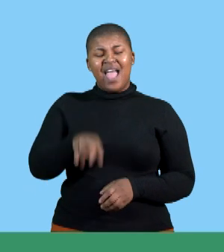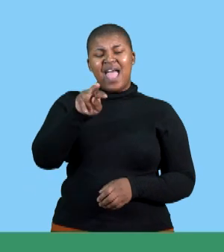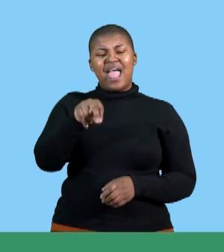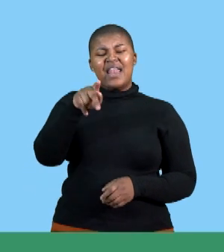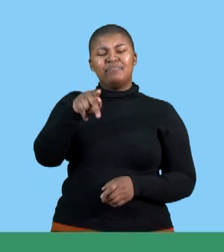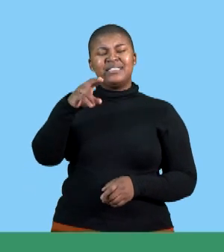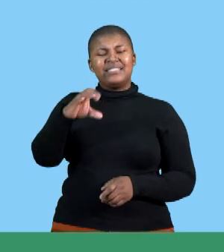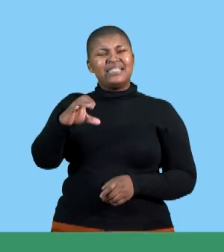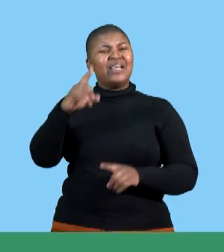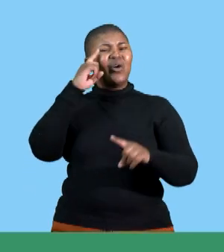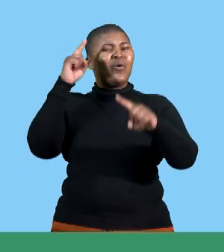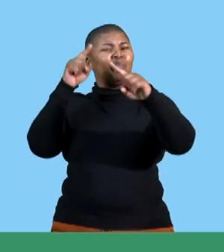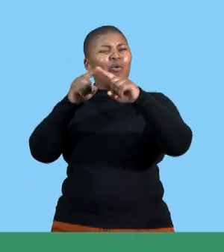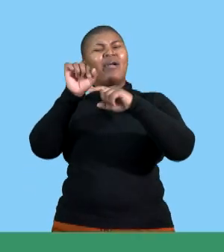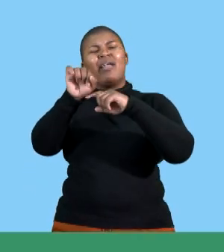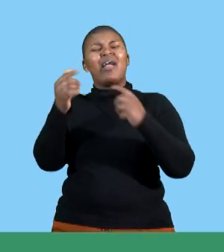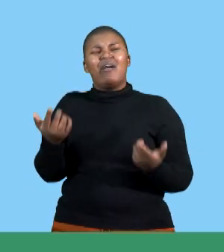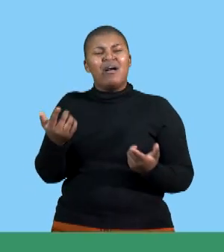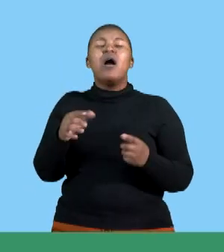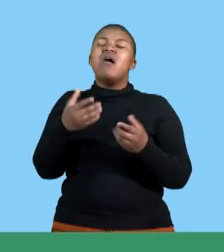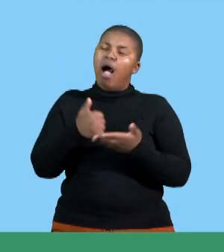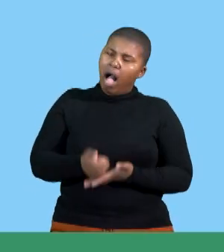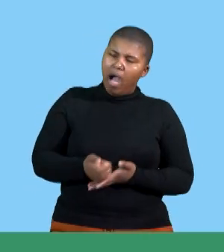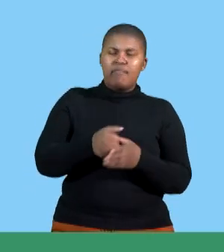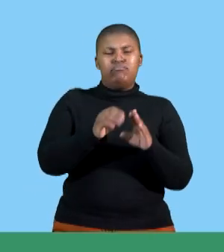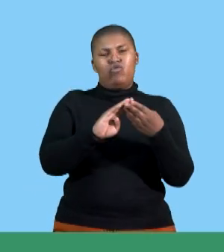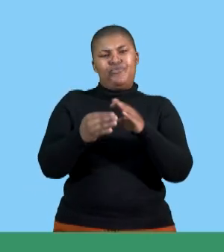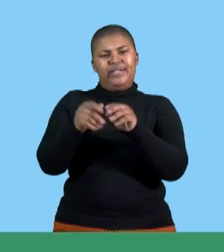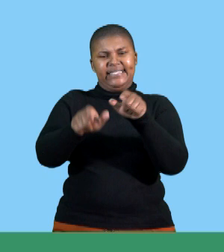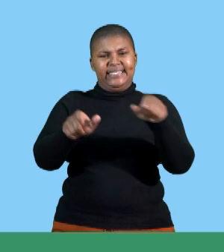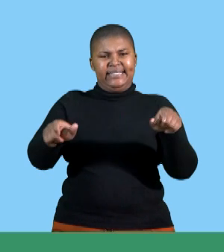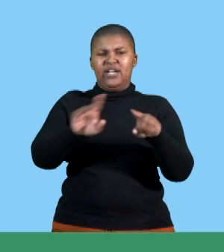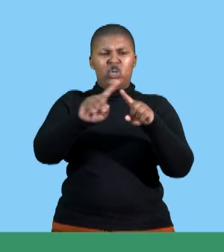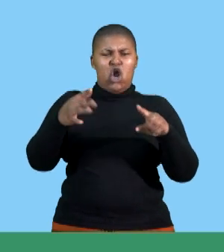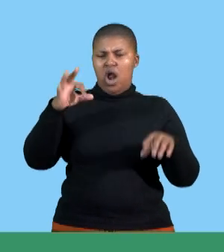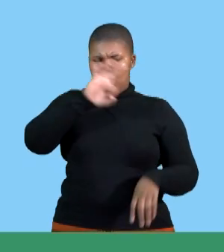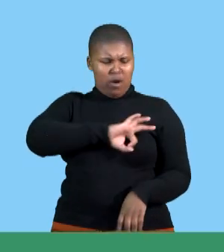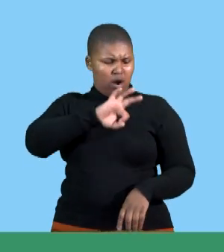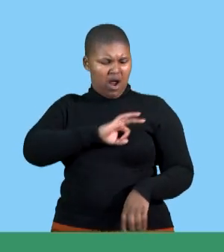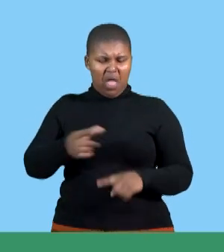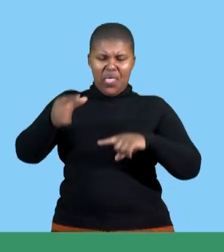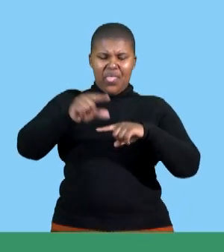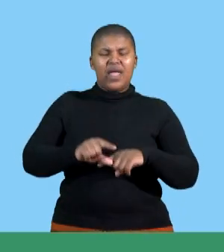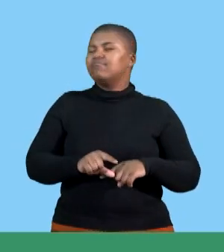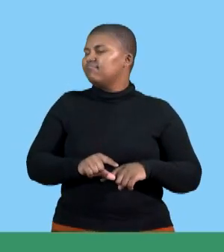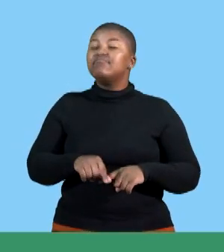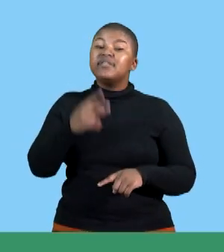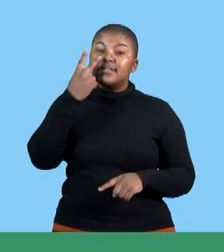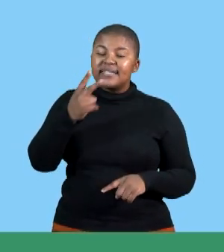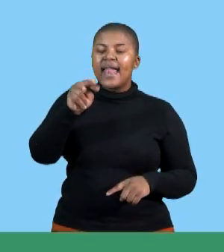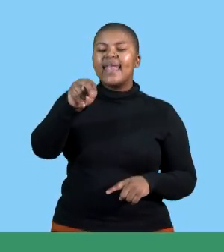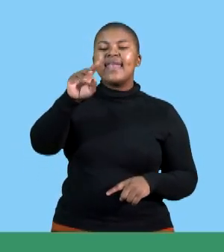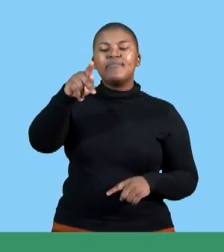an NPC is to benefit the public, not to make a profit. Like the name is saying,